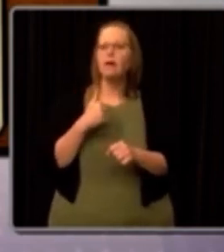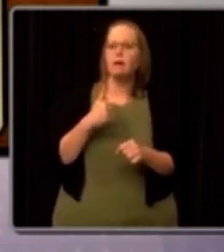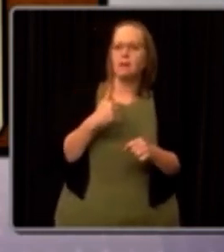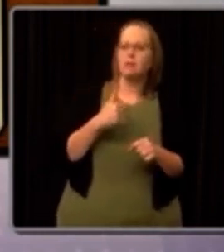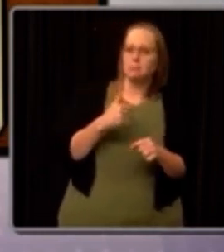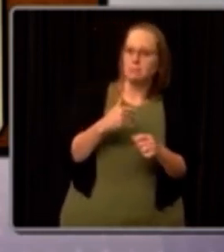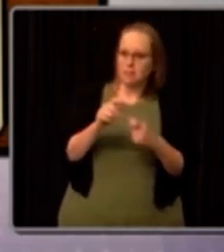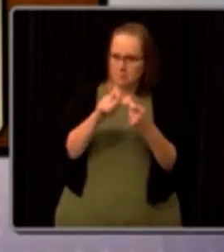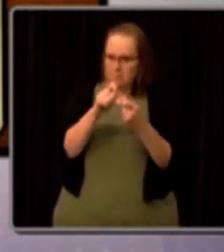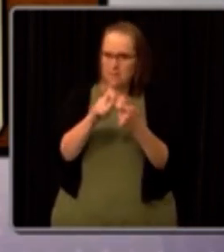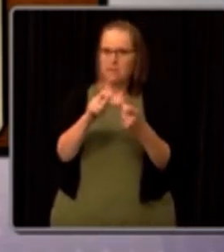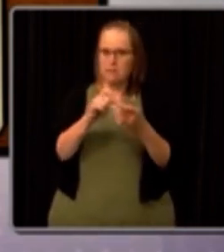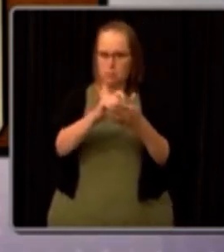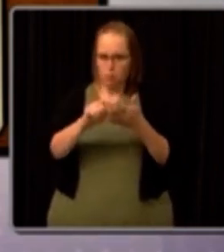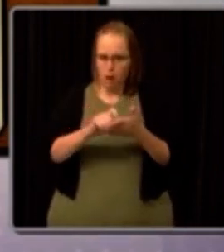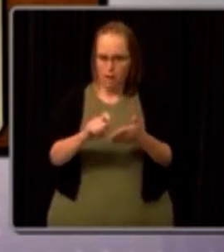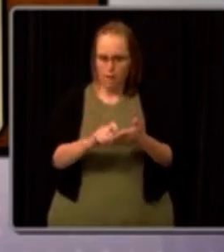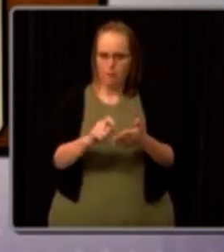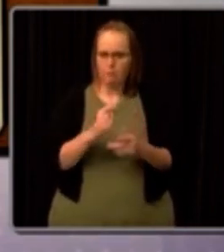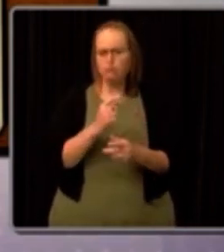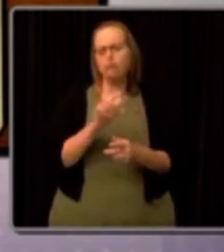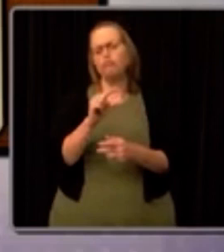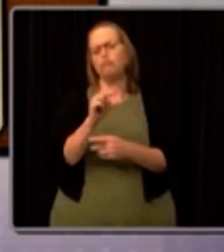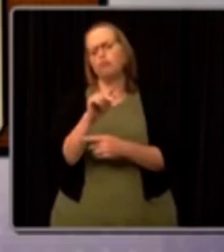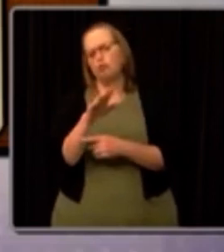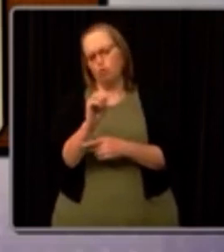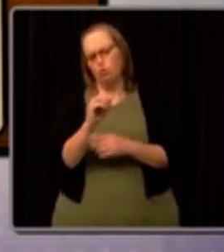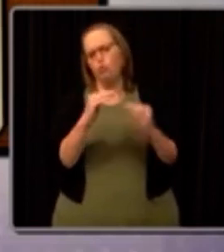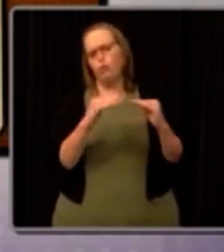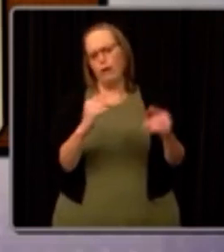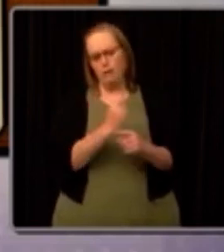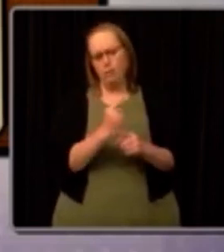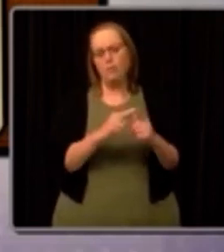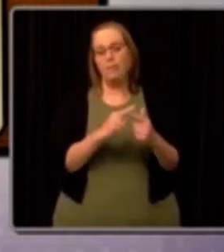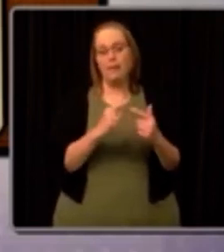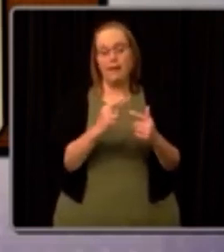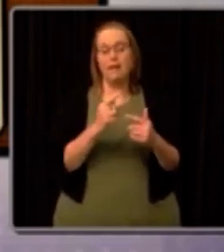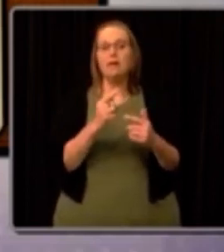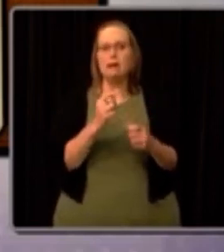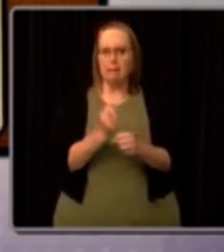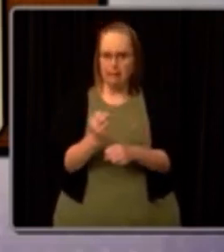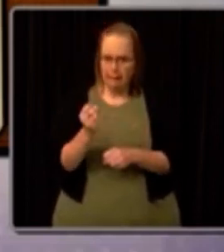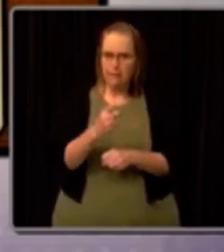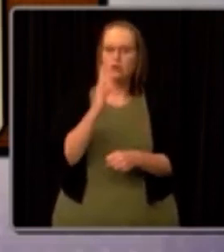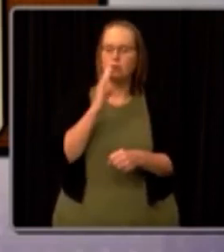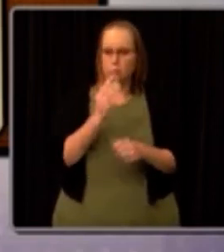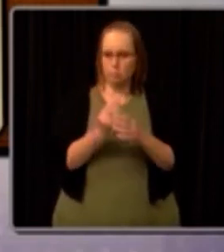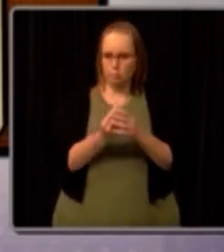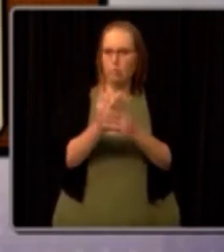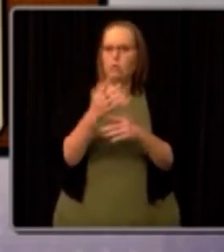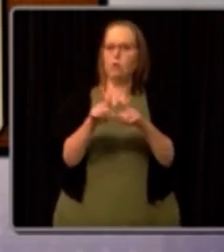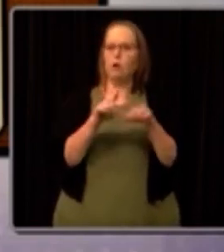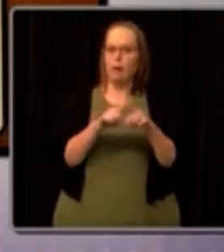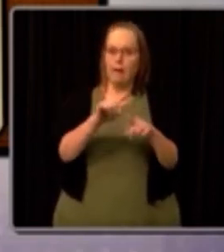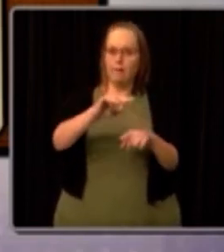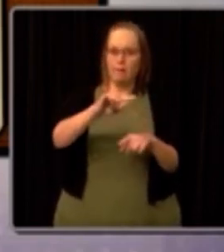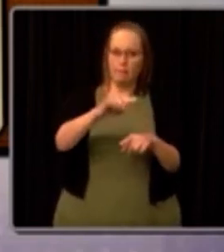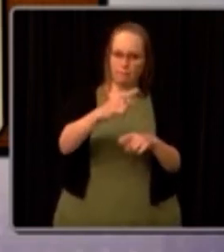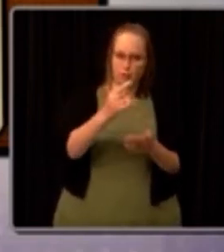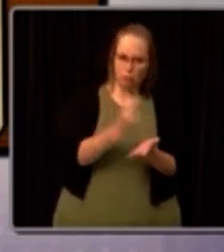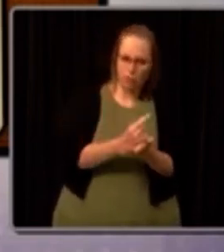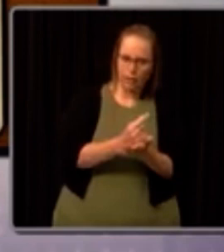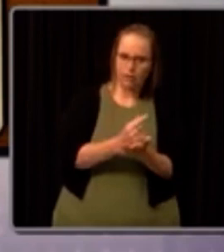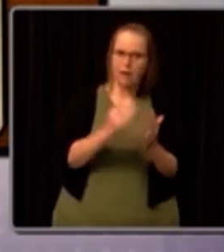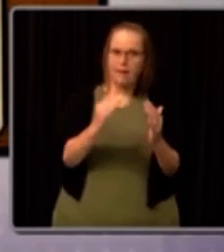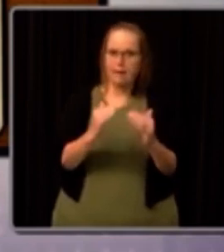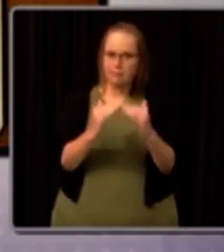level appropriate, but then we'll grow the next year as a first grader, and I'm gonna try again as an argument writer, and then as a second grader, and so on as